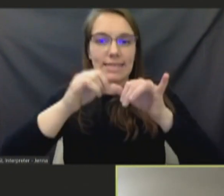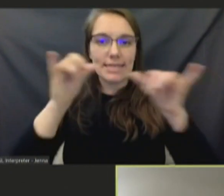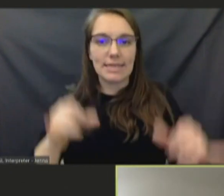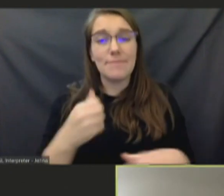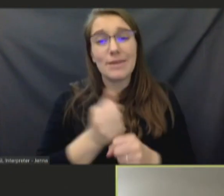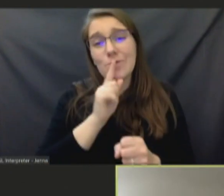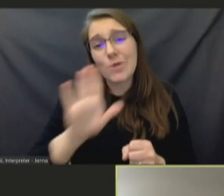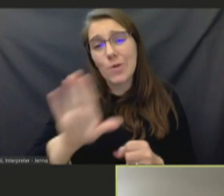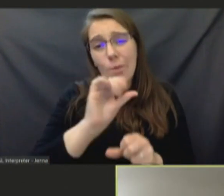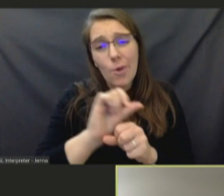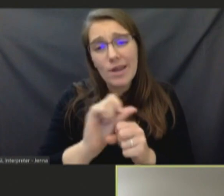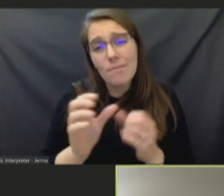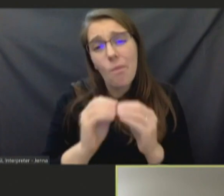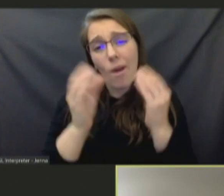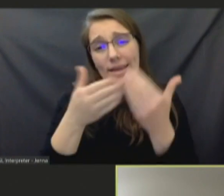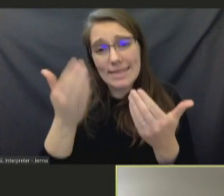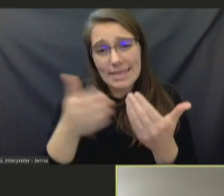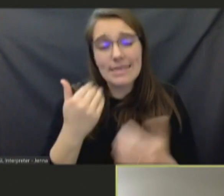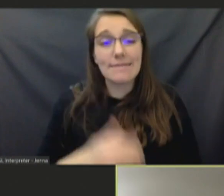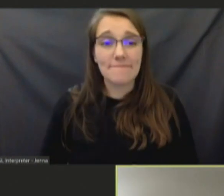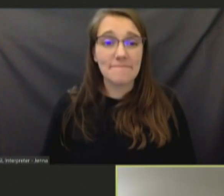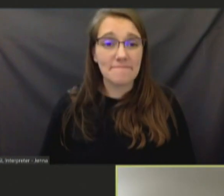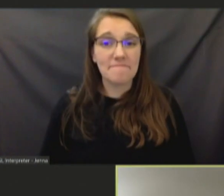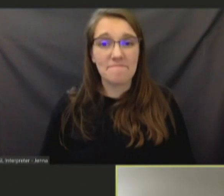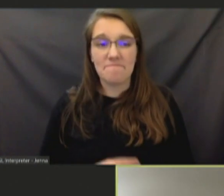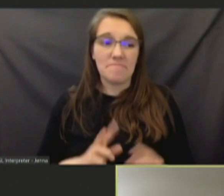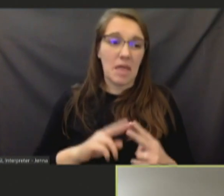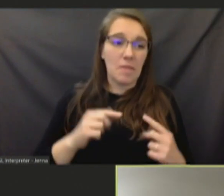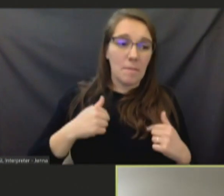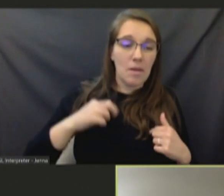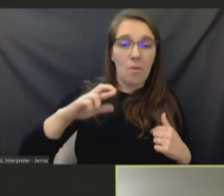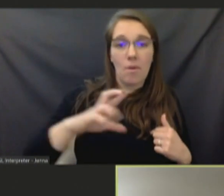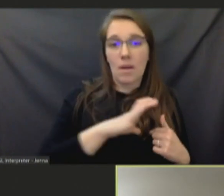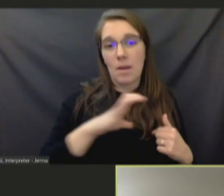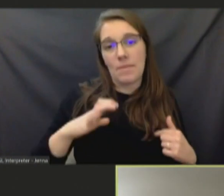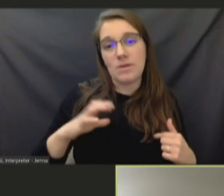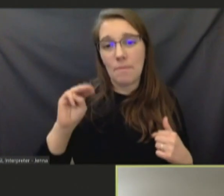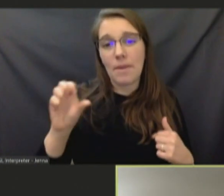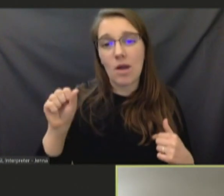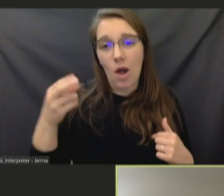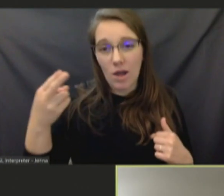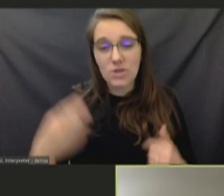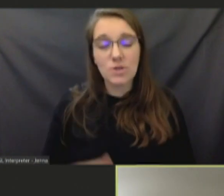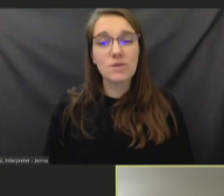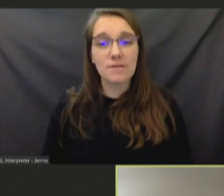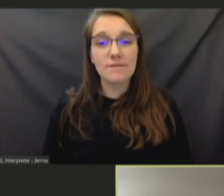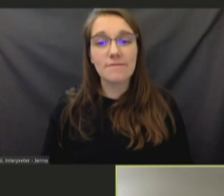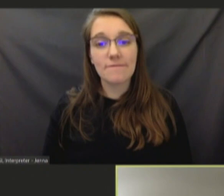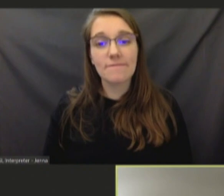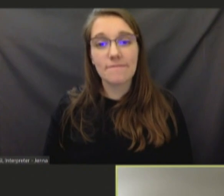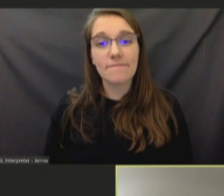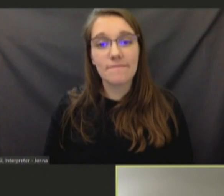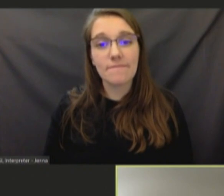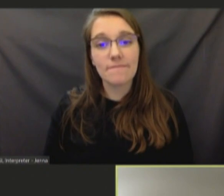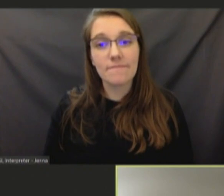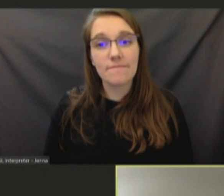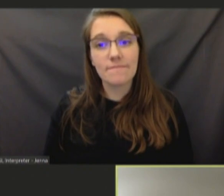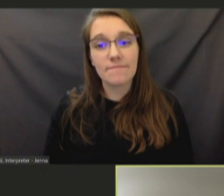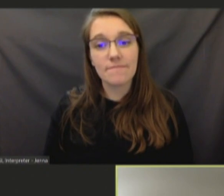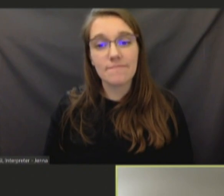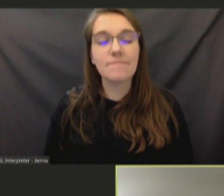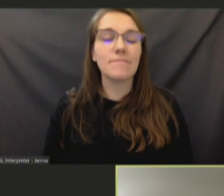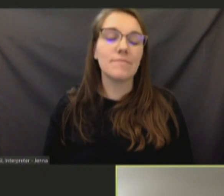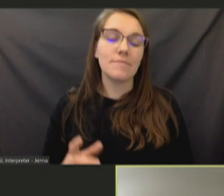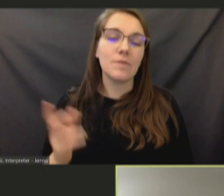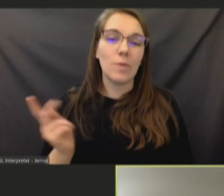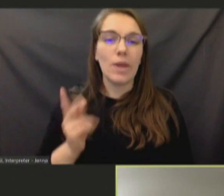So it's you know, either person, I think, will make sure to make sure that people get a response